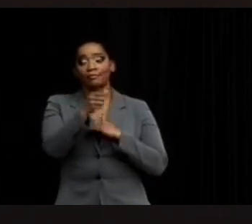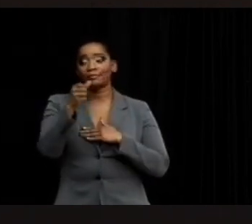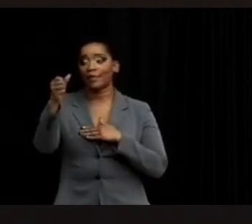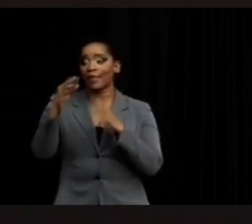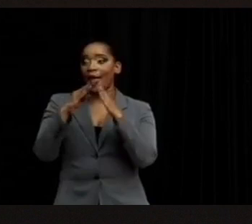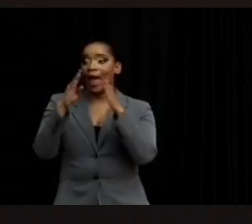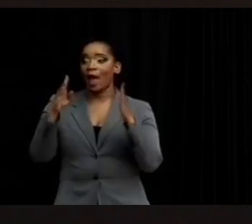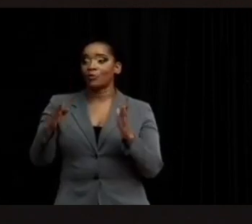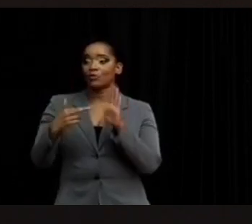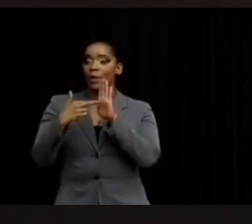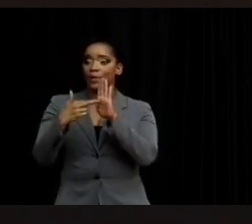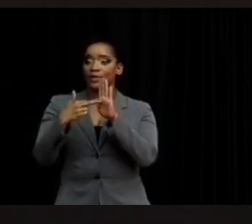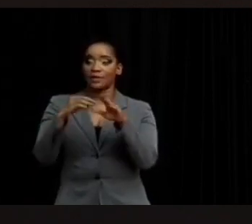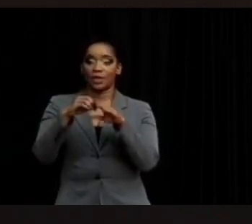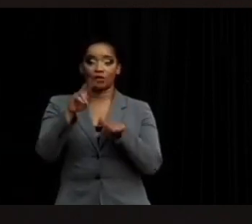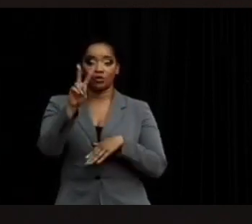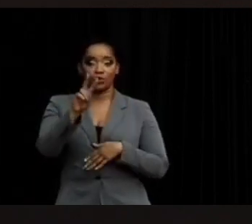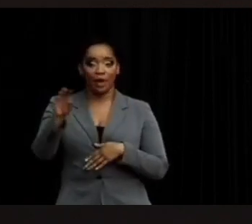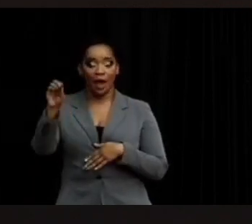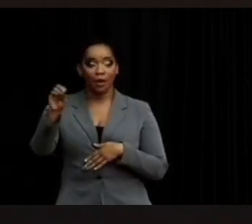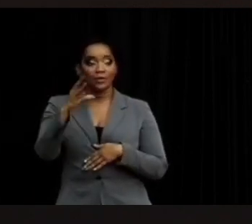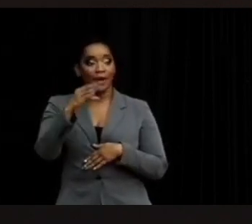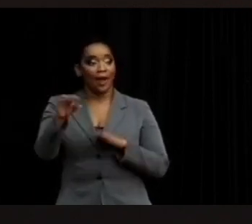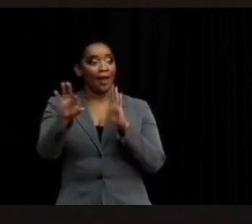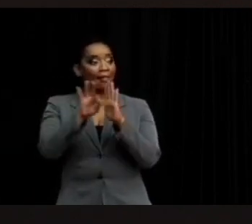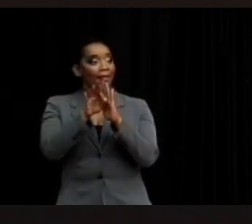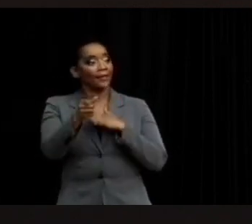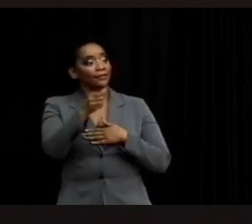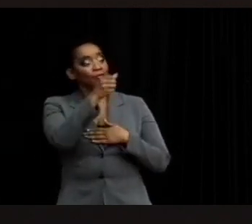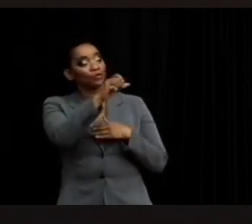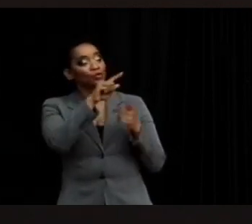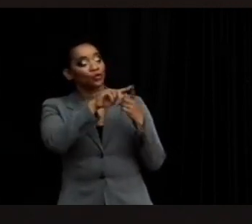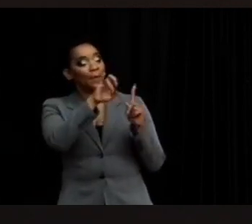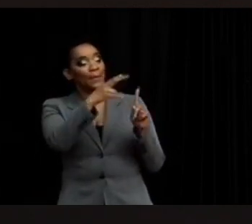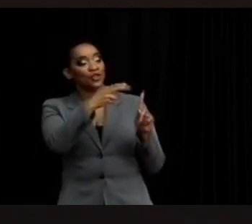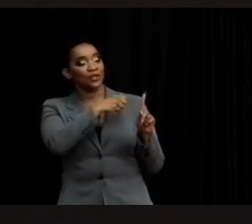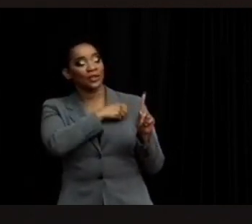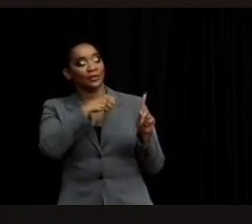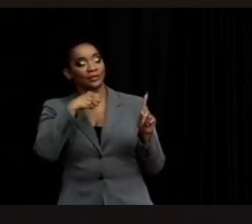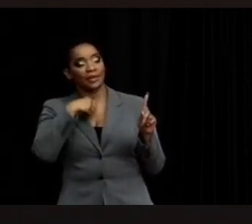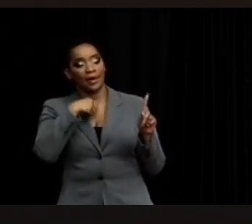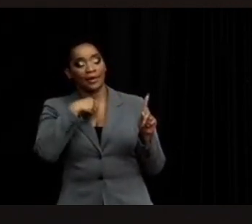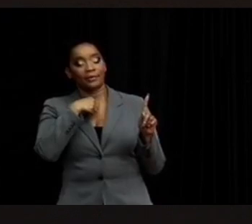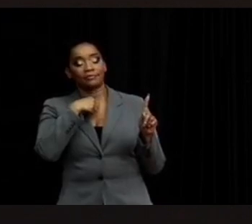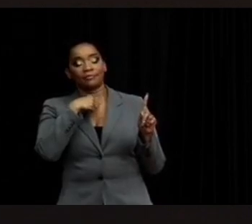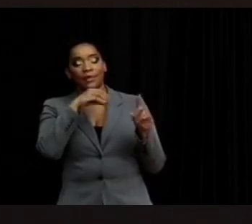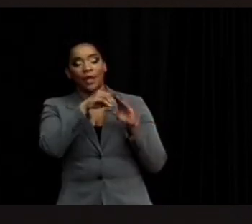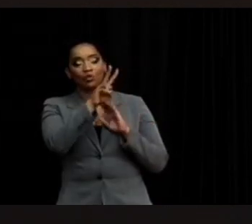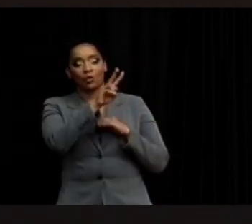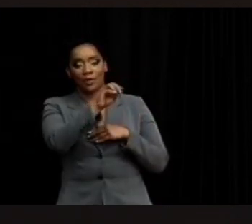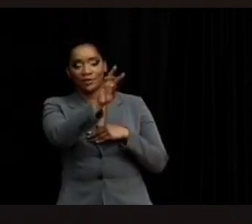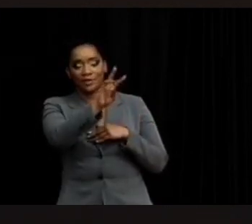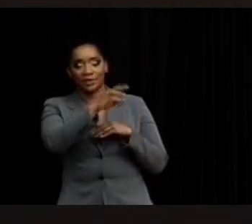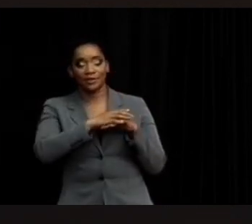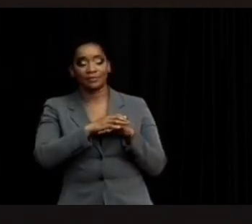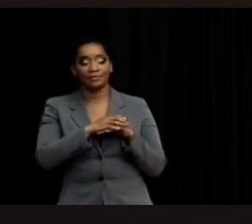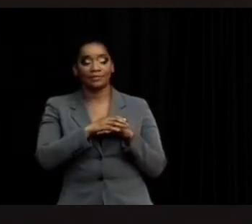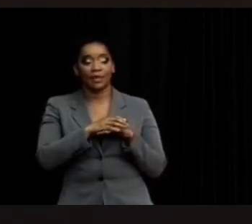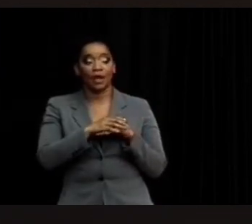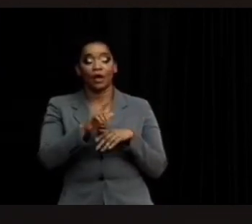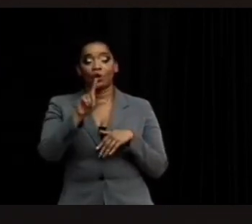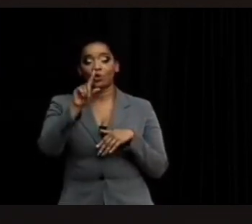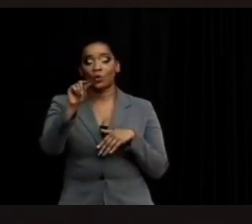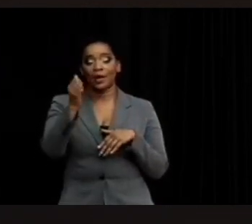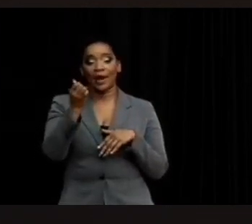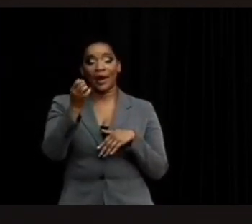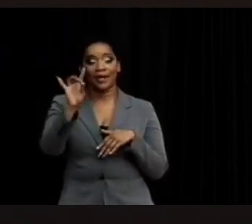Representatives in 2000 and elected to the Michigan State Senate in 2006. In the